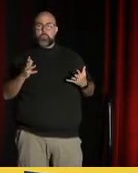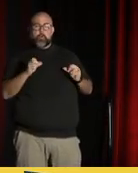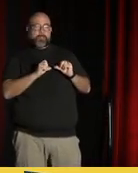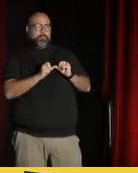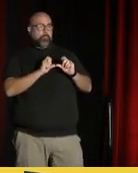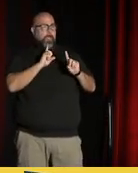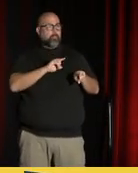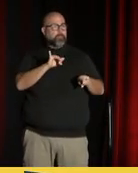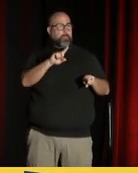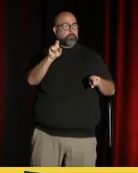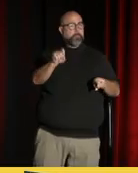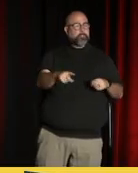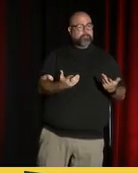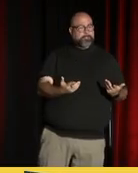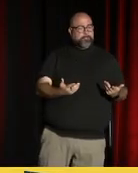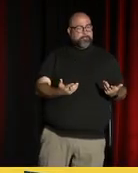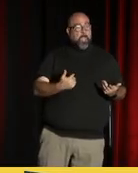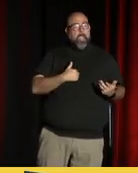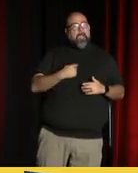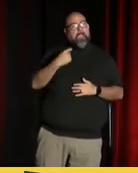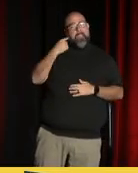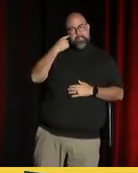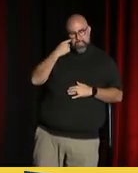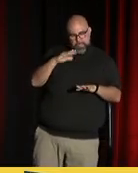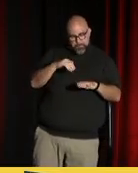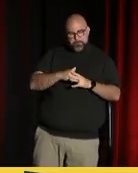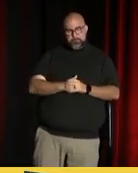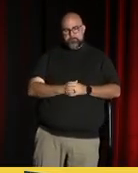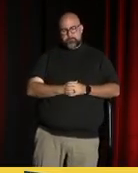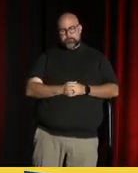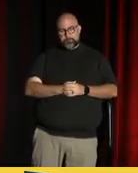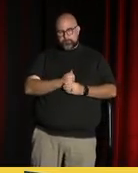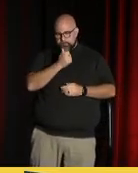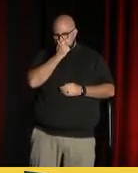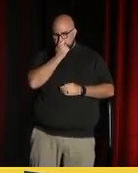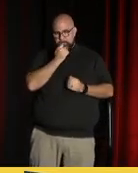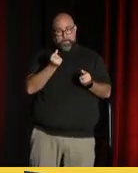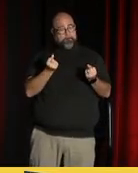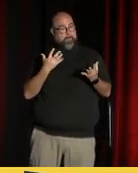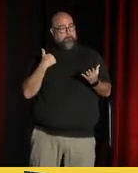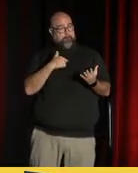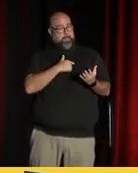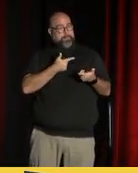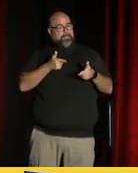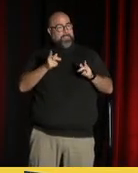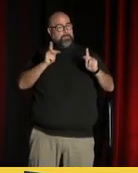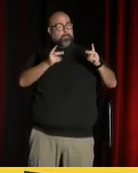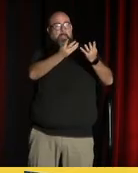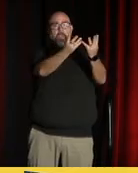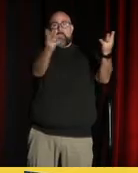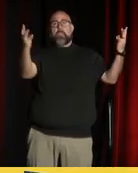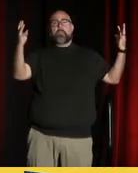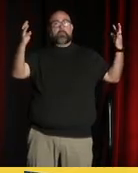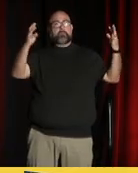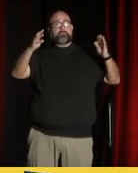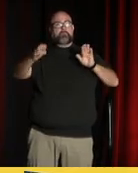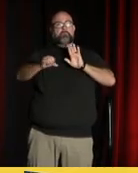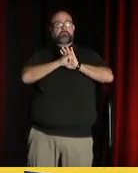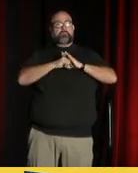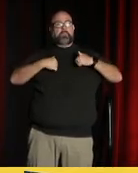to answer that question. I think a lot of us allow the people around us to define who we